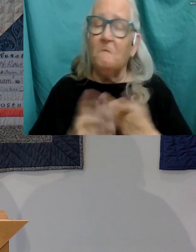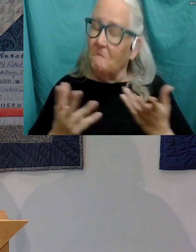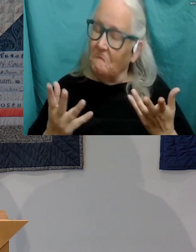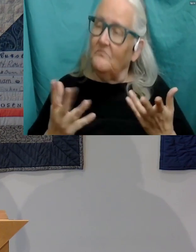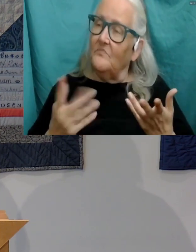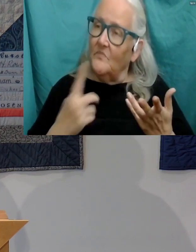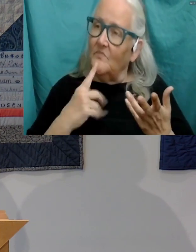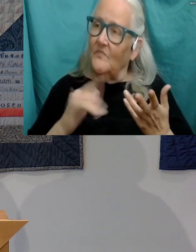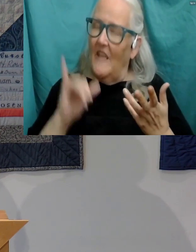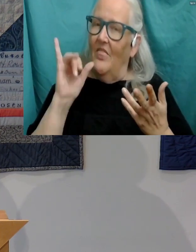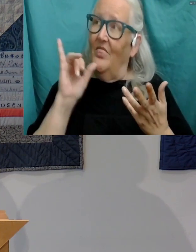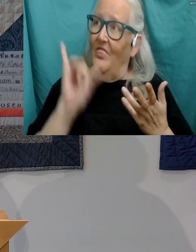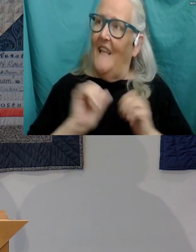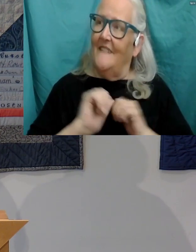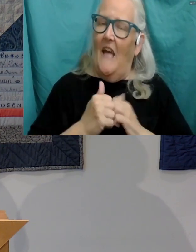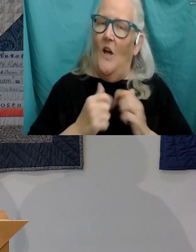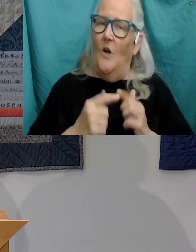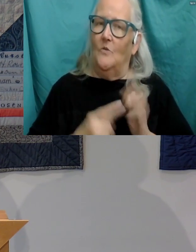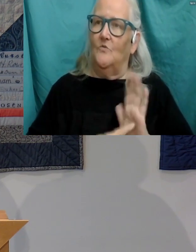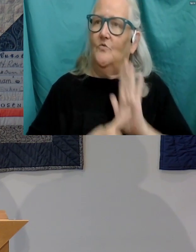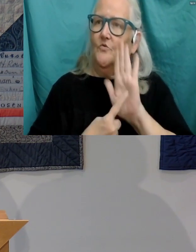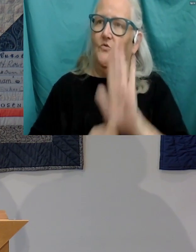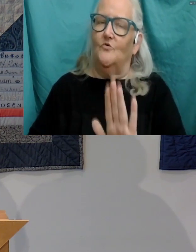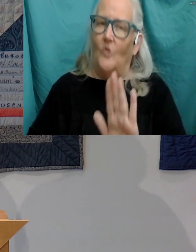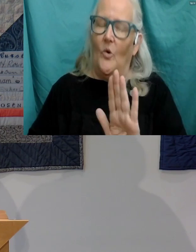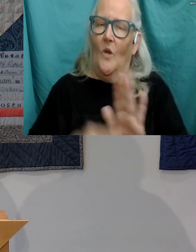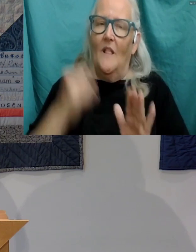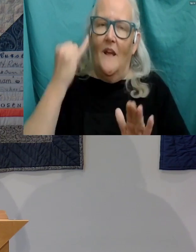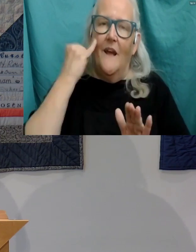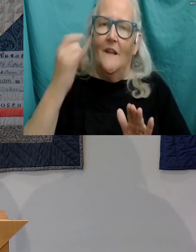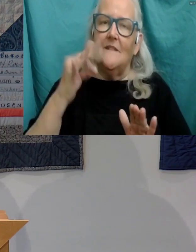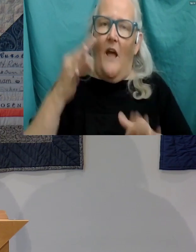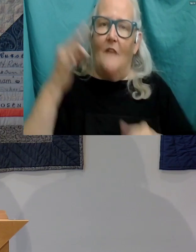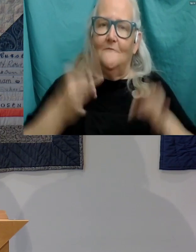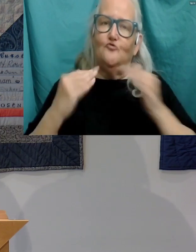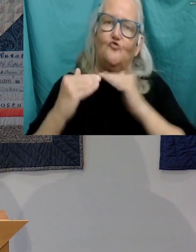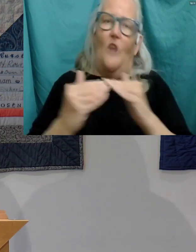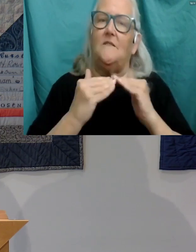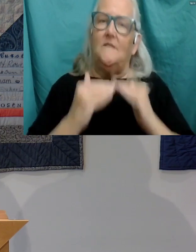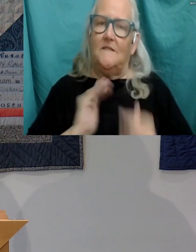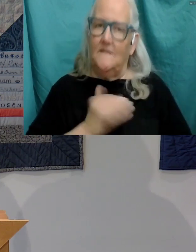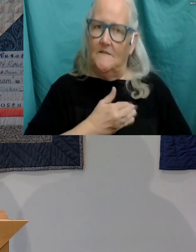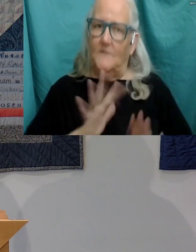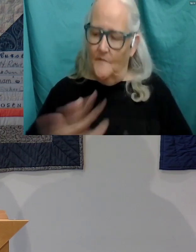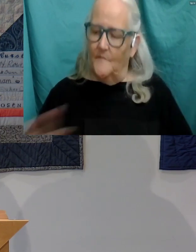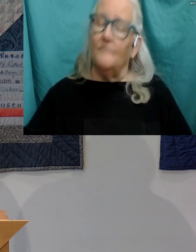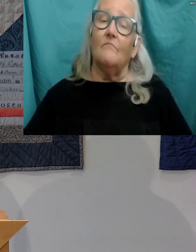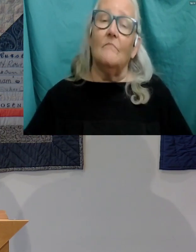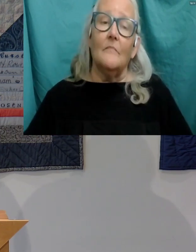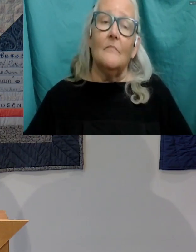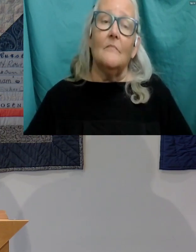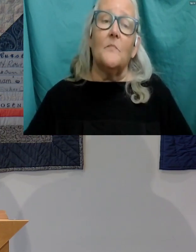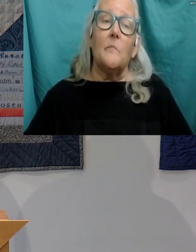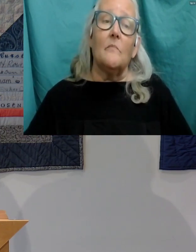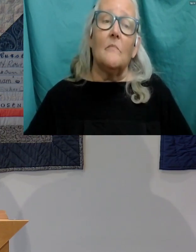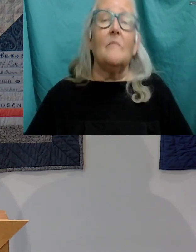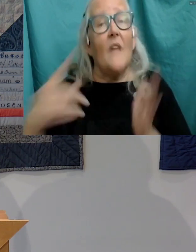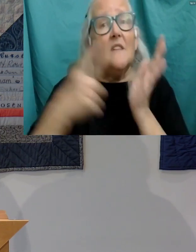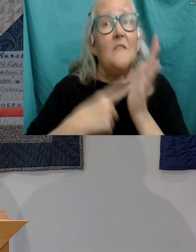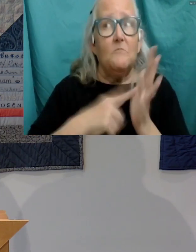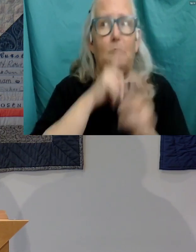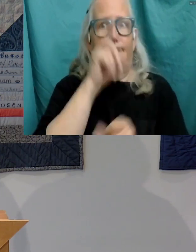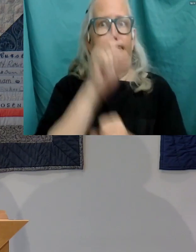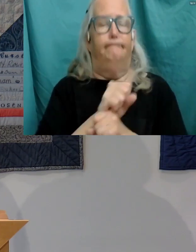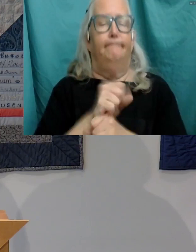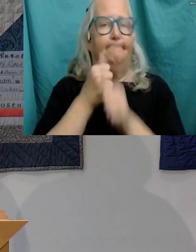an ethic of justice. They were sometimes pretty literally expressing justice. One of the things they would do